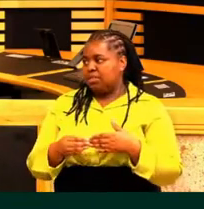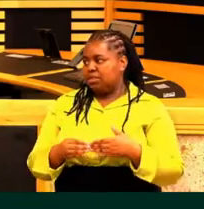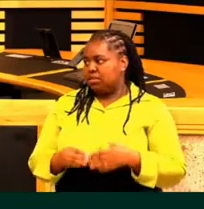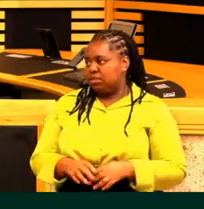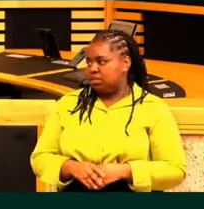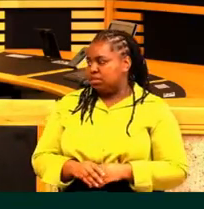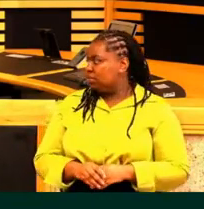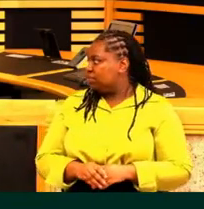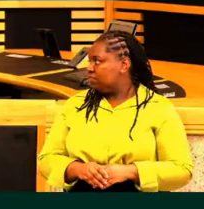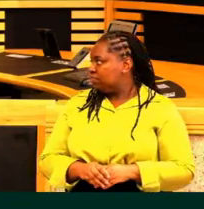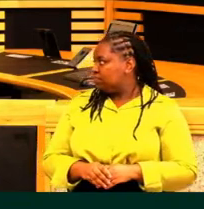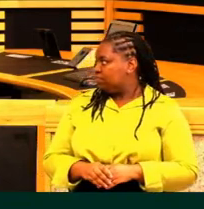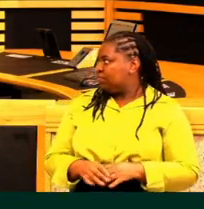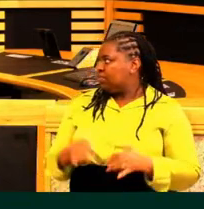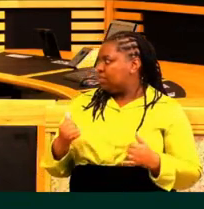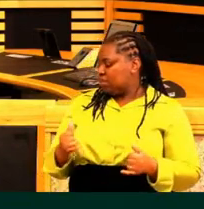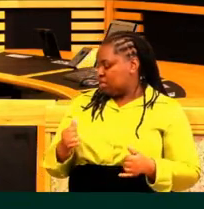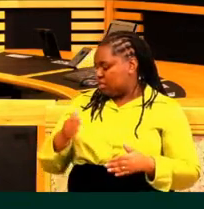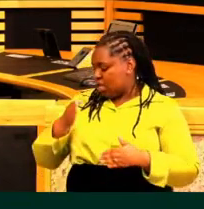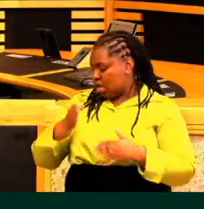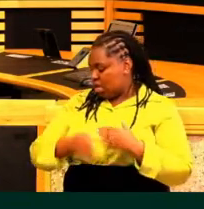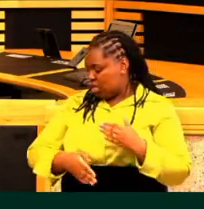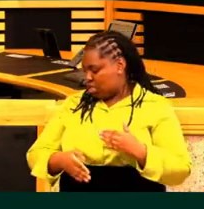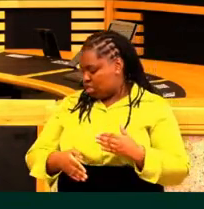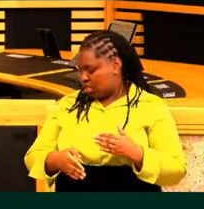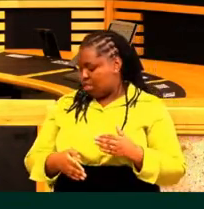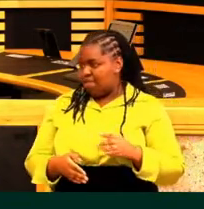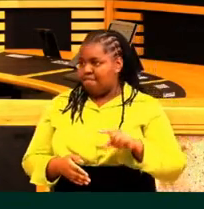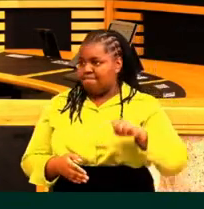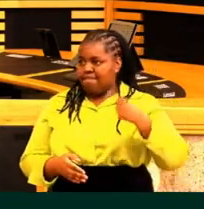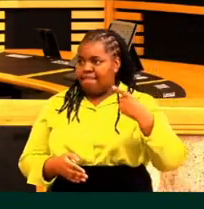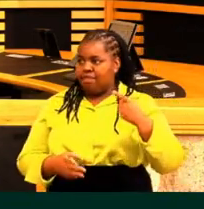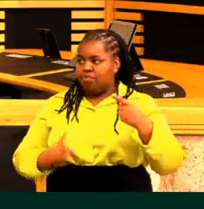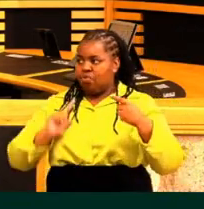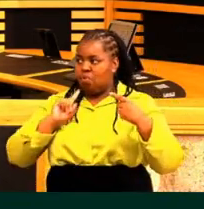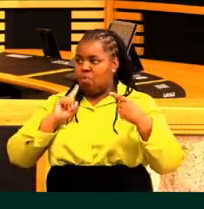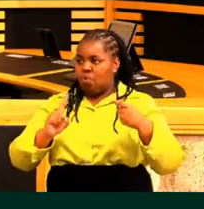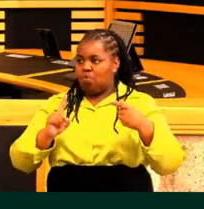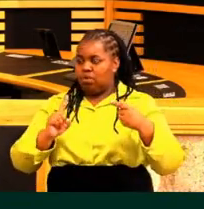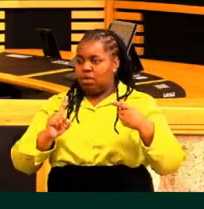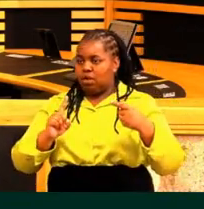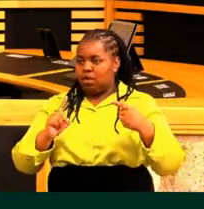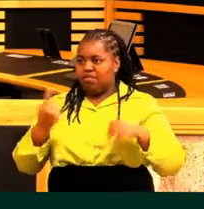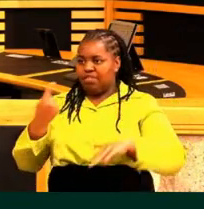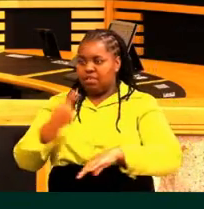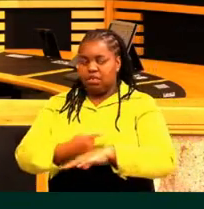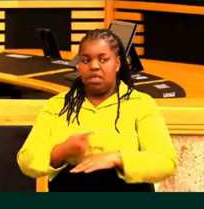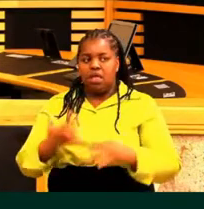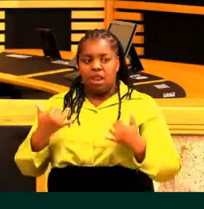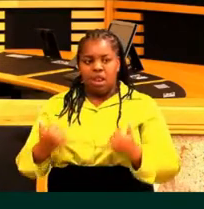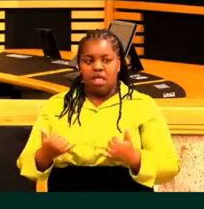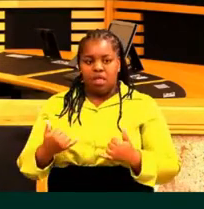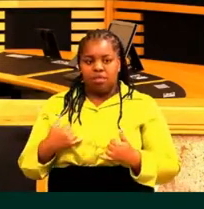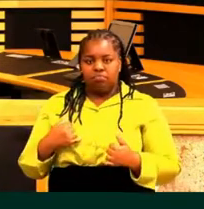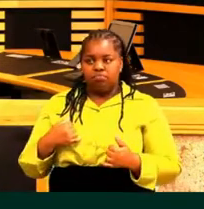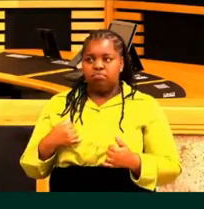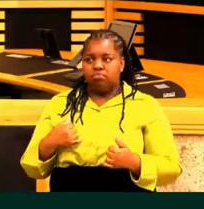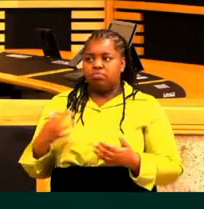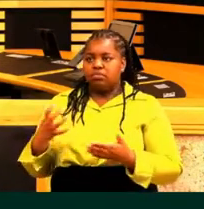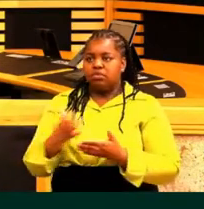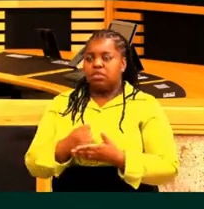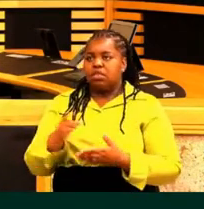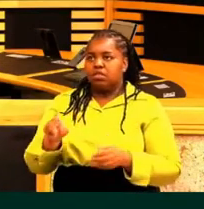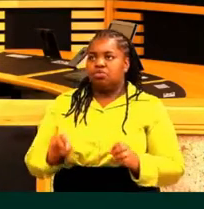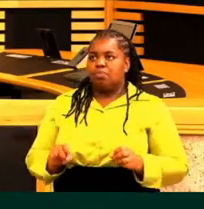this is the end of the sub the first order of the day now let me also take this